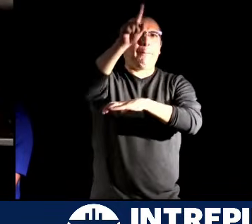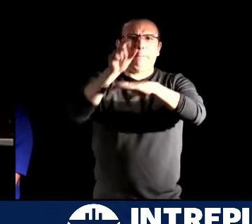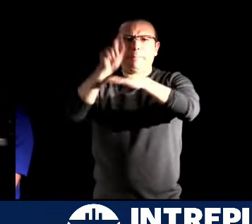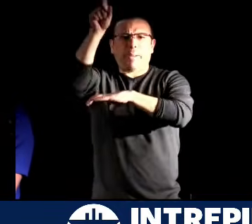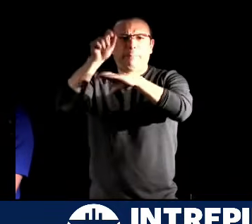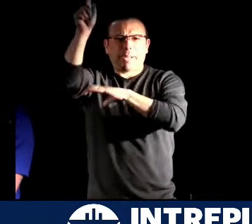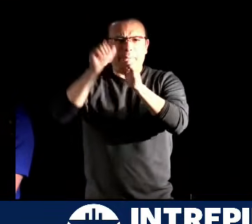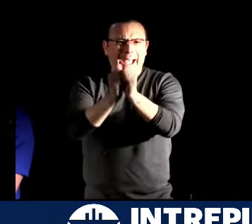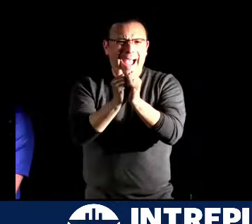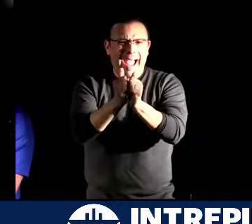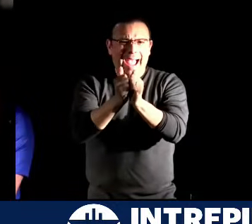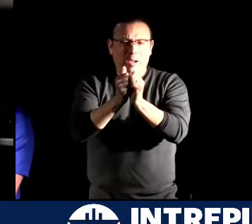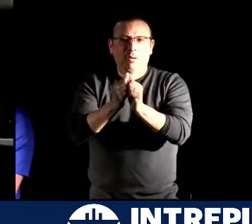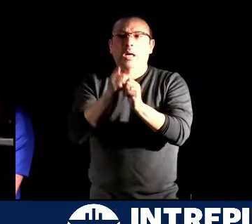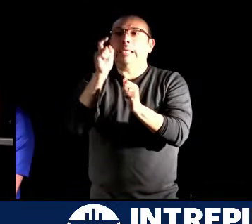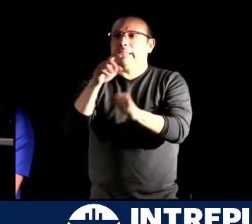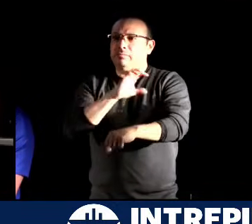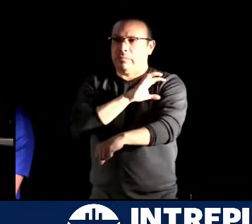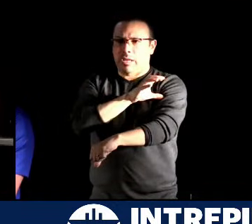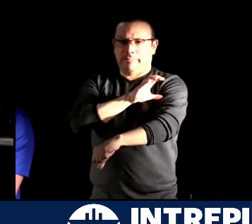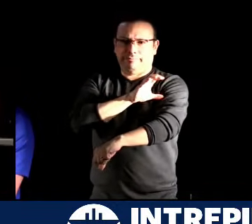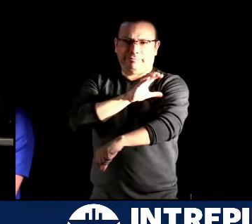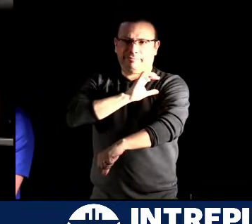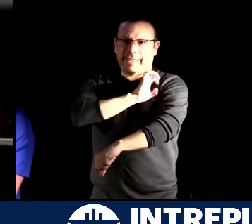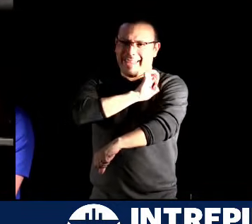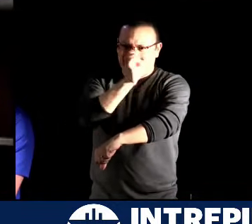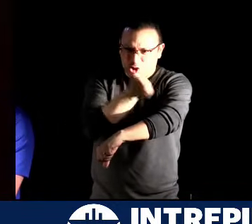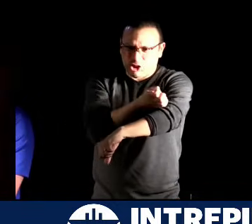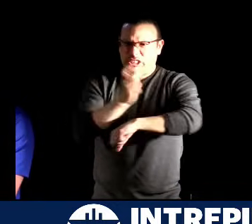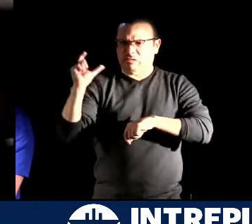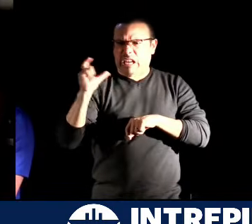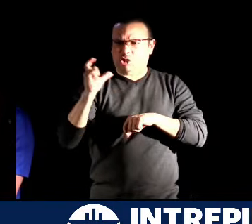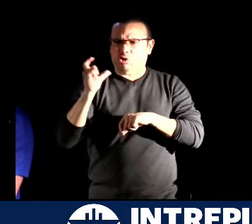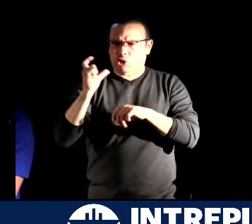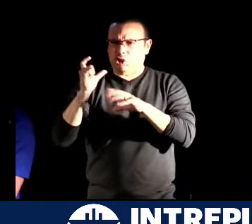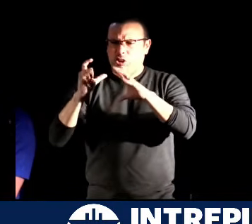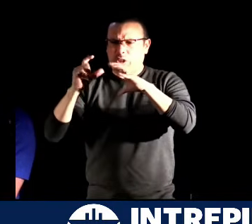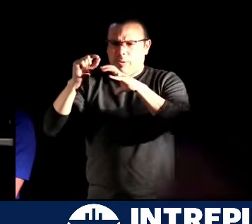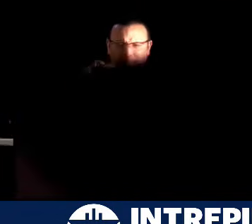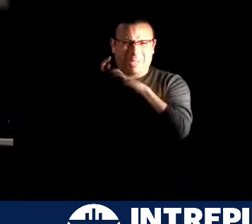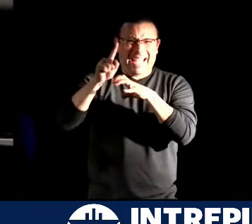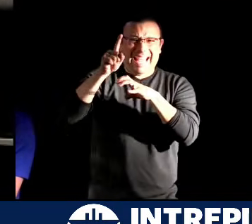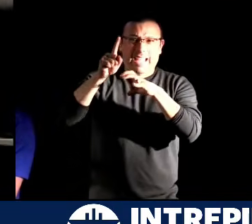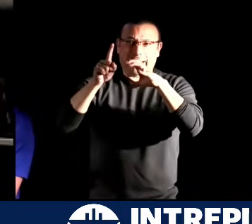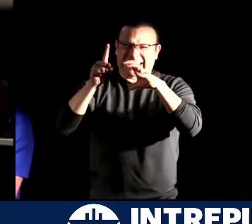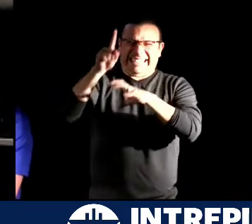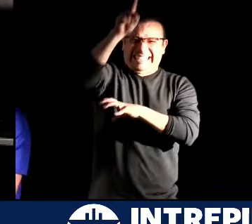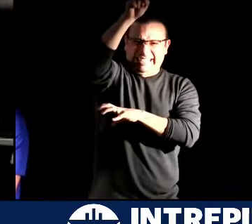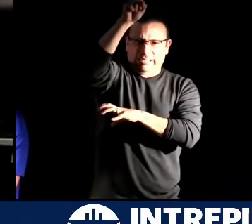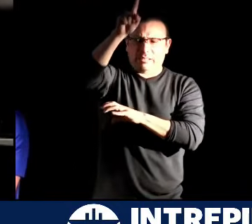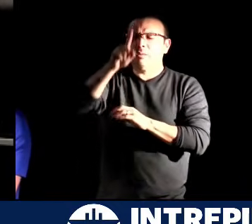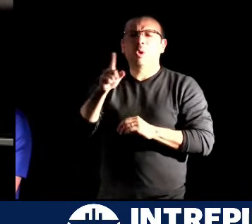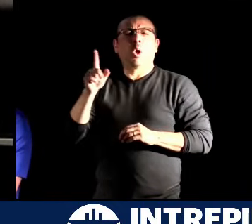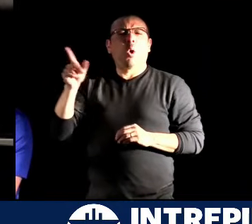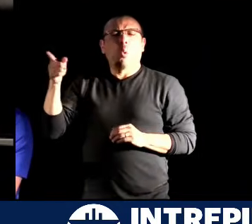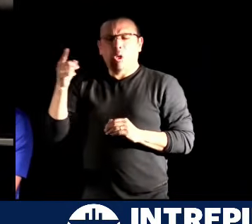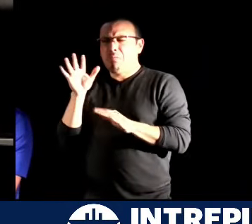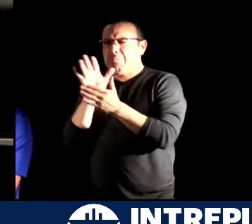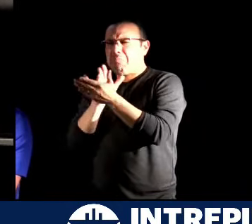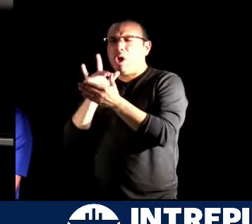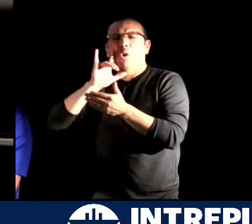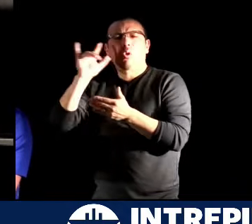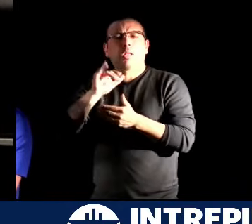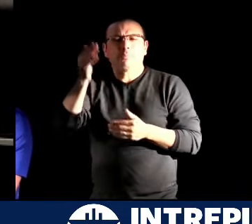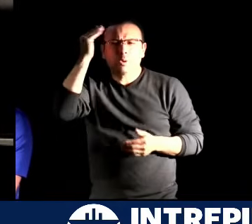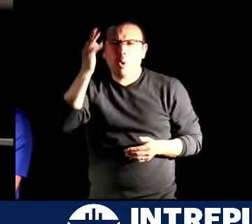Now, what we thought about this solar wind before, we thought it's basically like water vapor. You heat